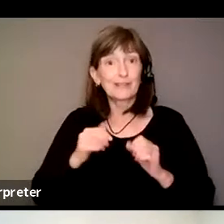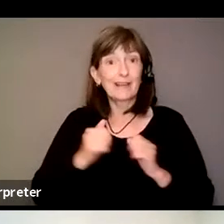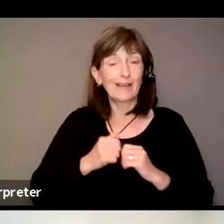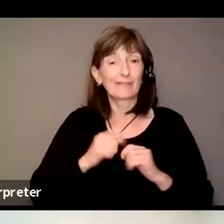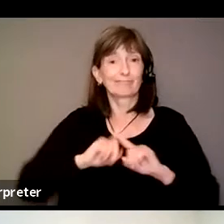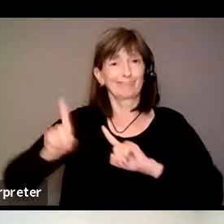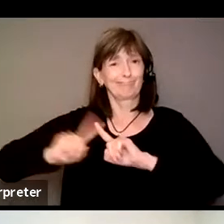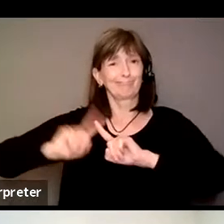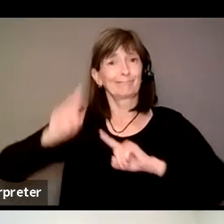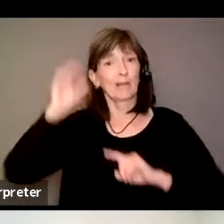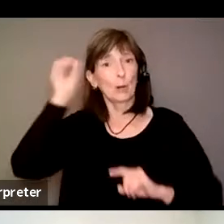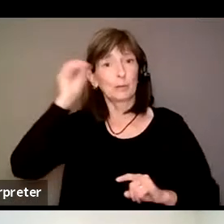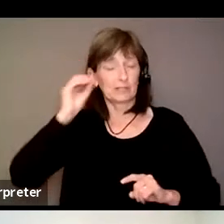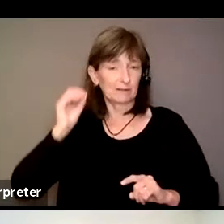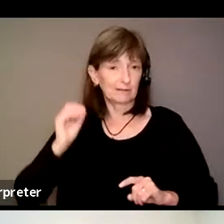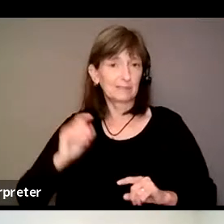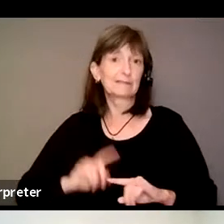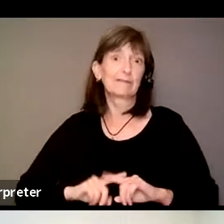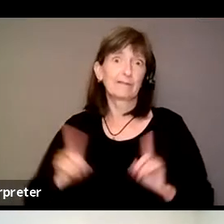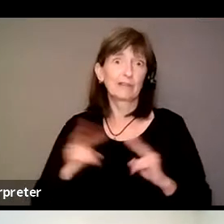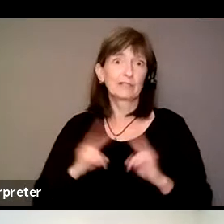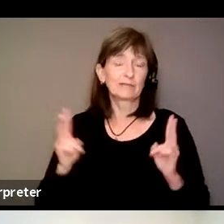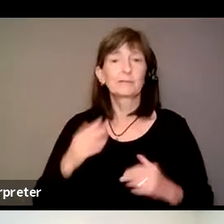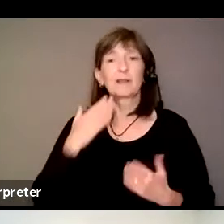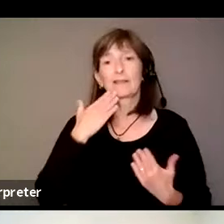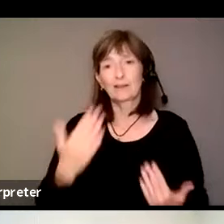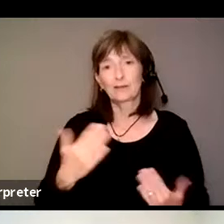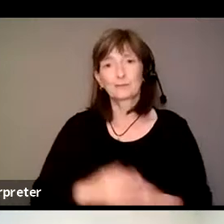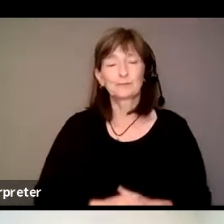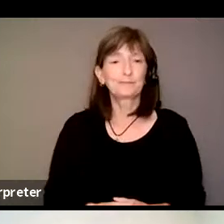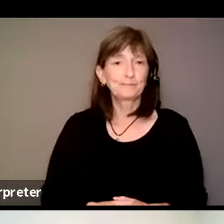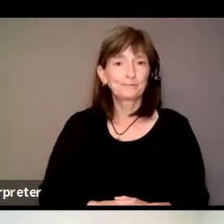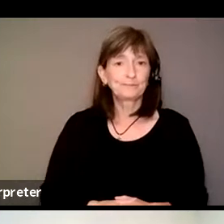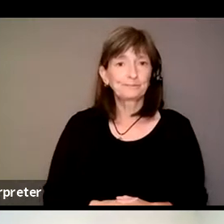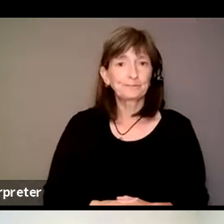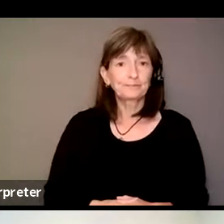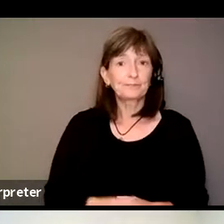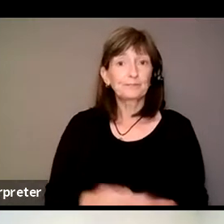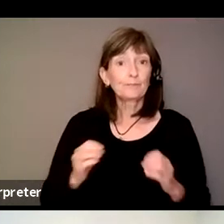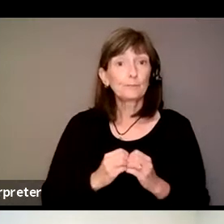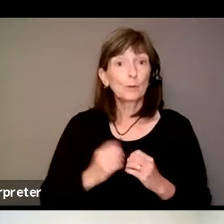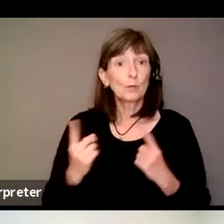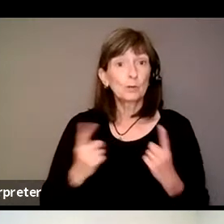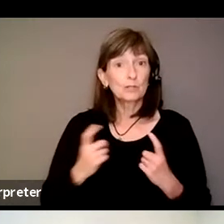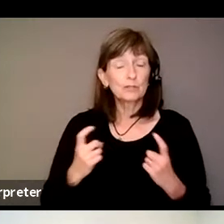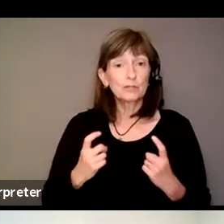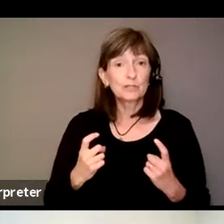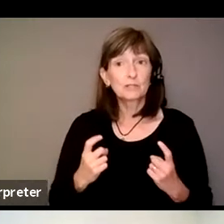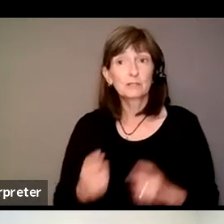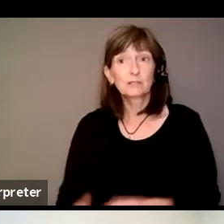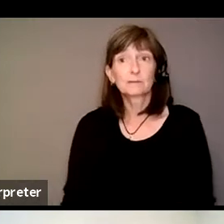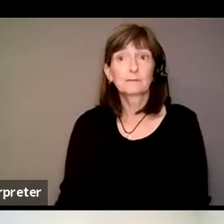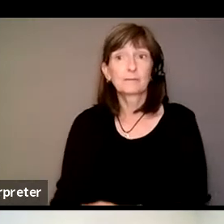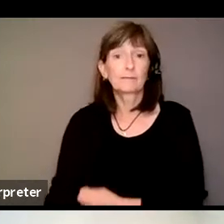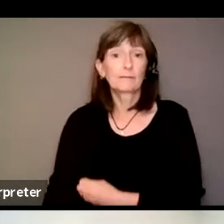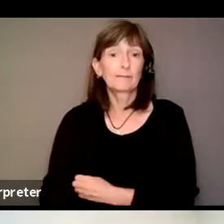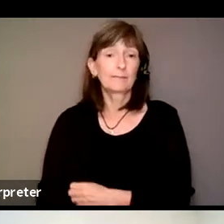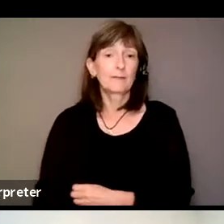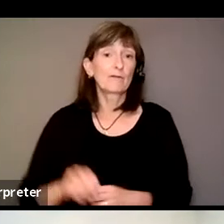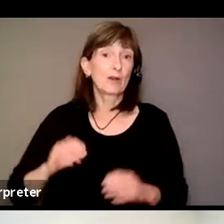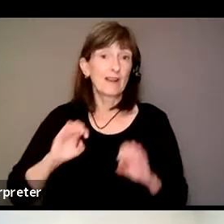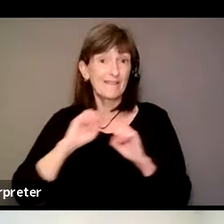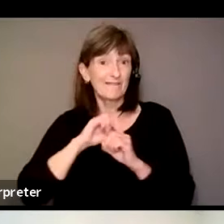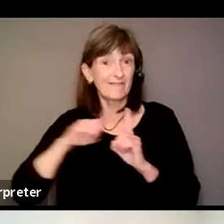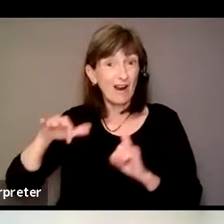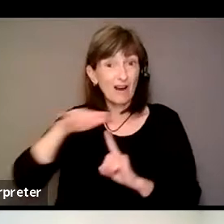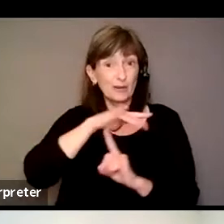that that's included in our councils. Thank you. We had some more questions about issues like climate change, supports